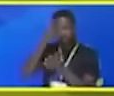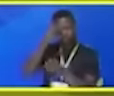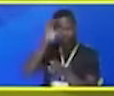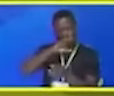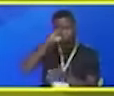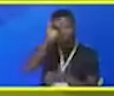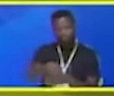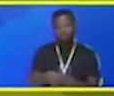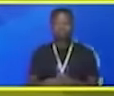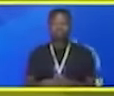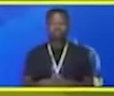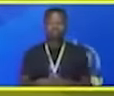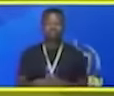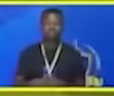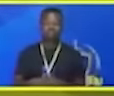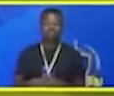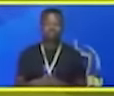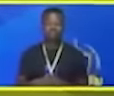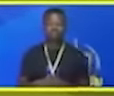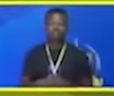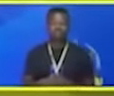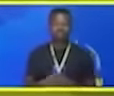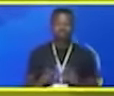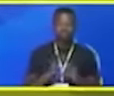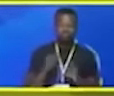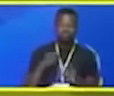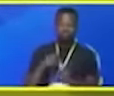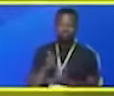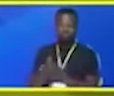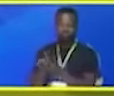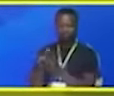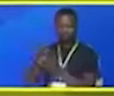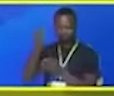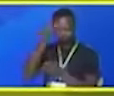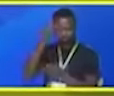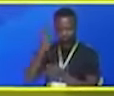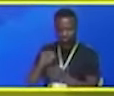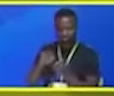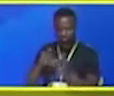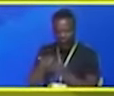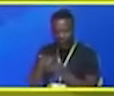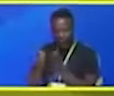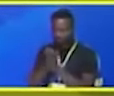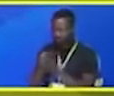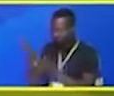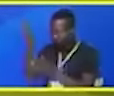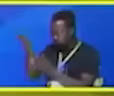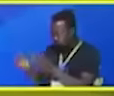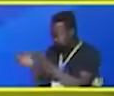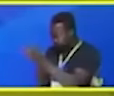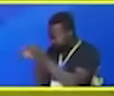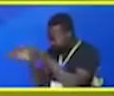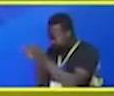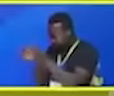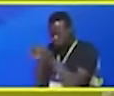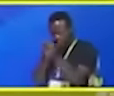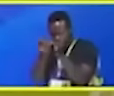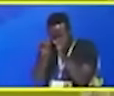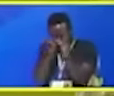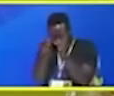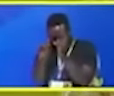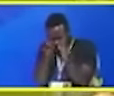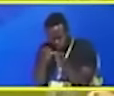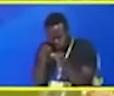about. So I can help you to know him by describing for you his nature and